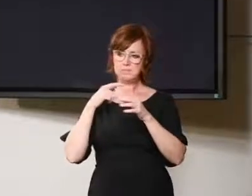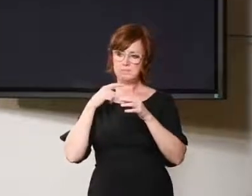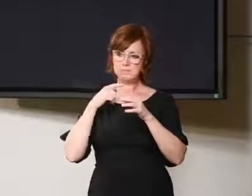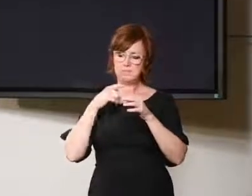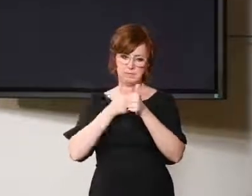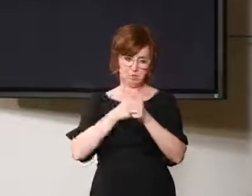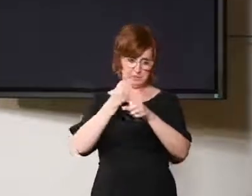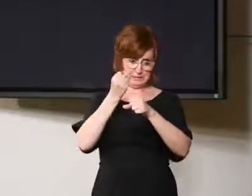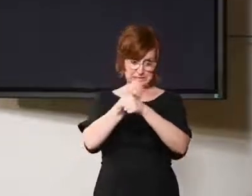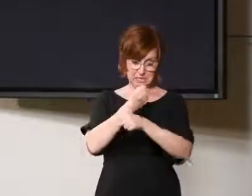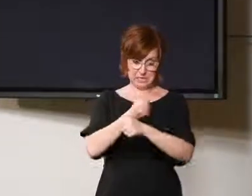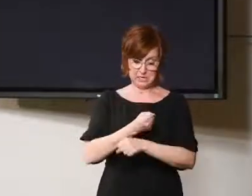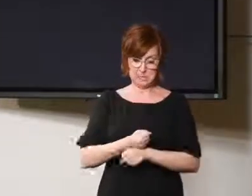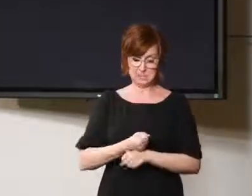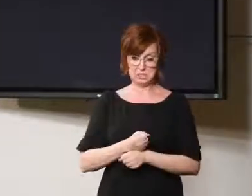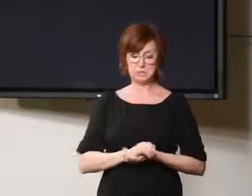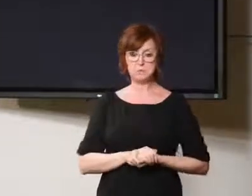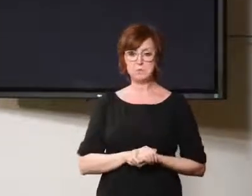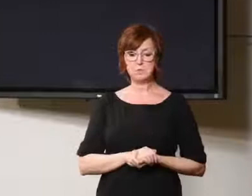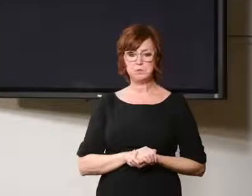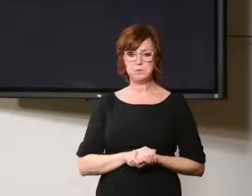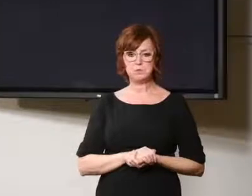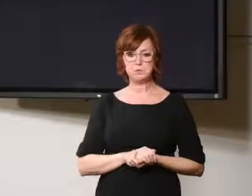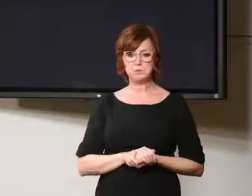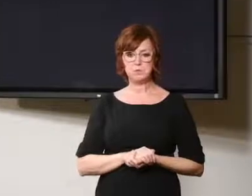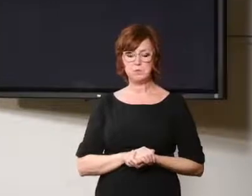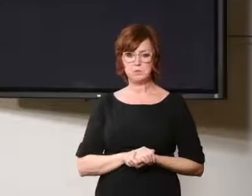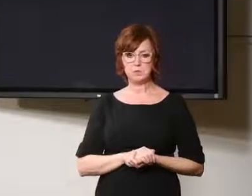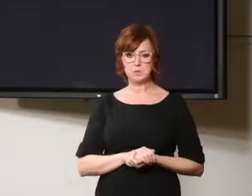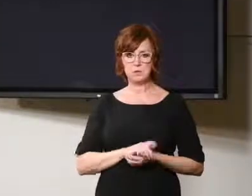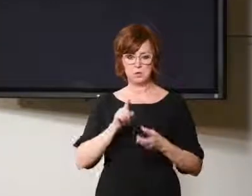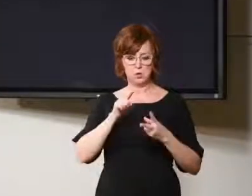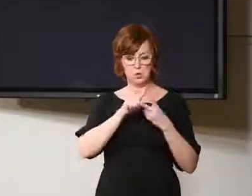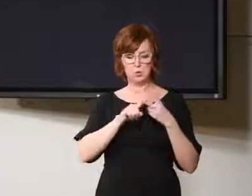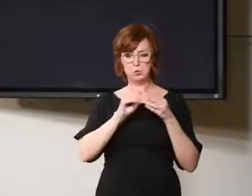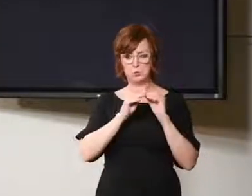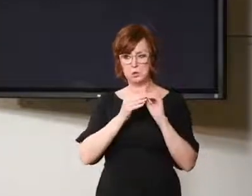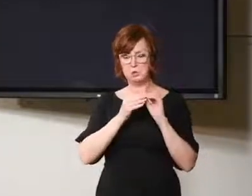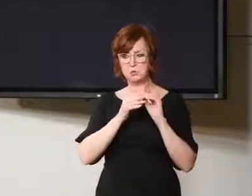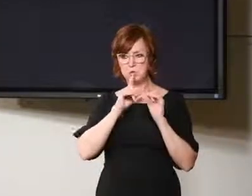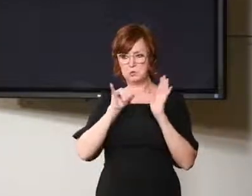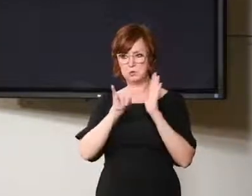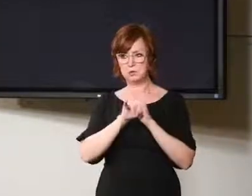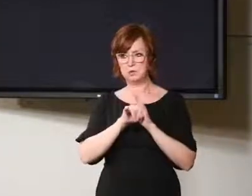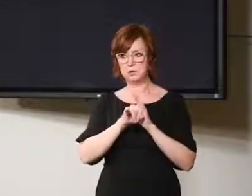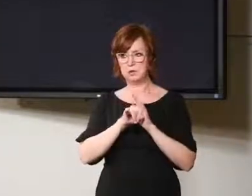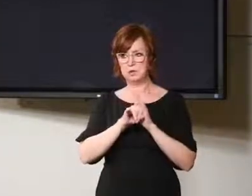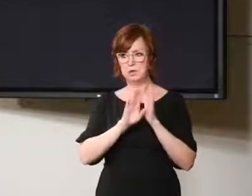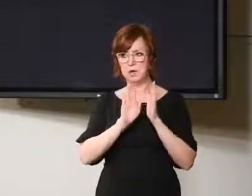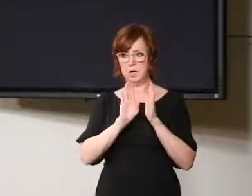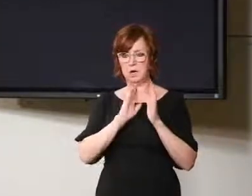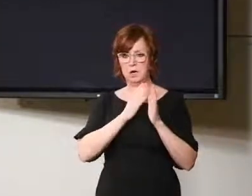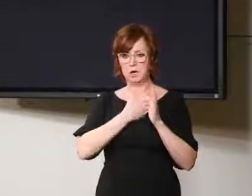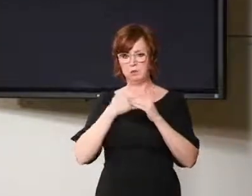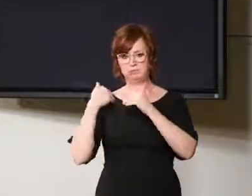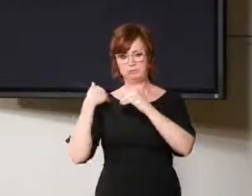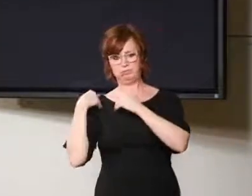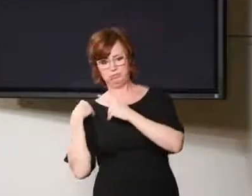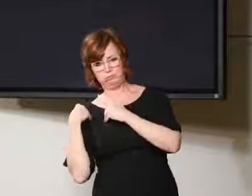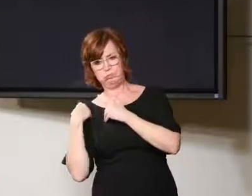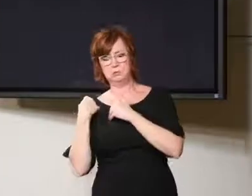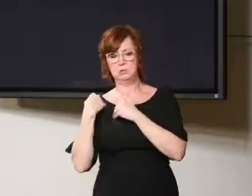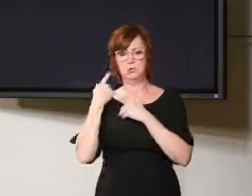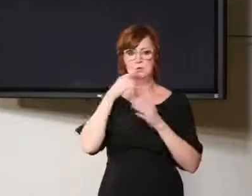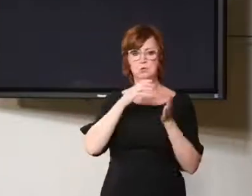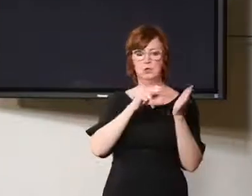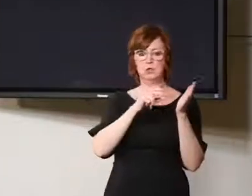what this is, that helps ascertain what type of a load we are having at any point in time on our healthcare system.